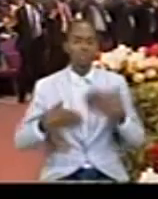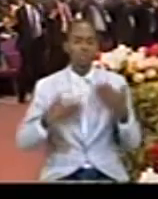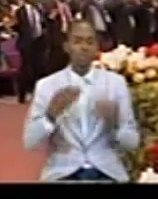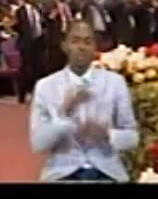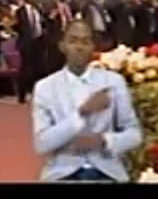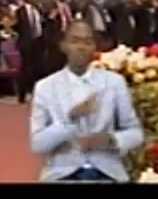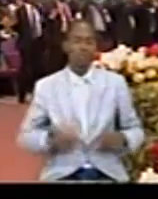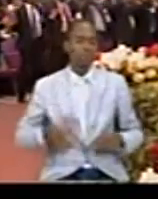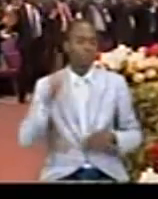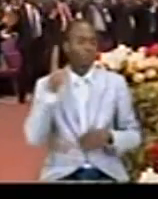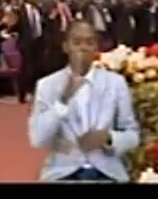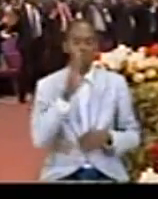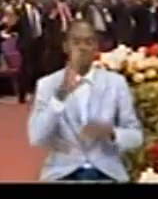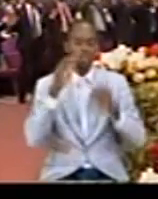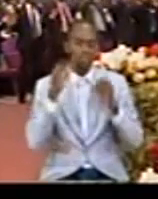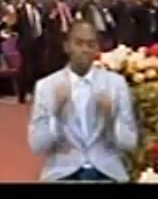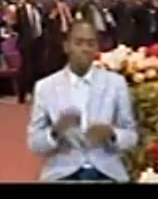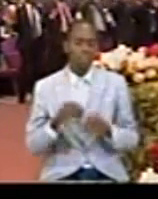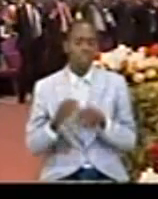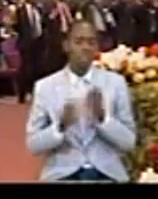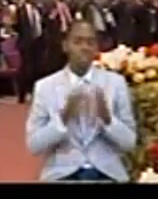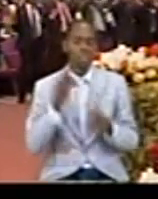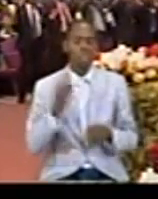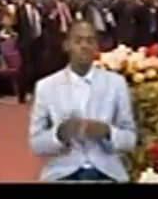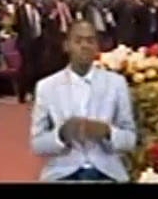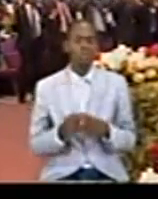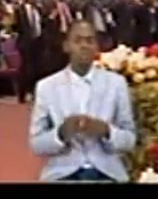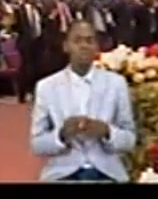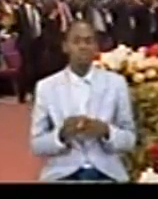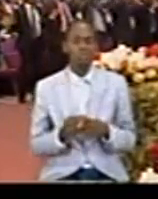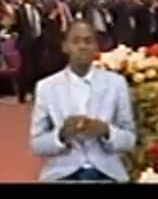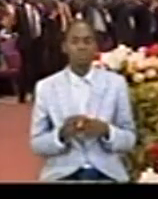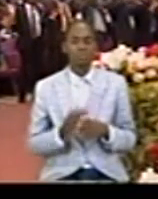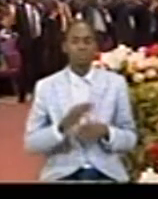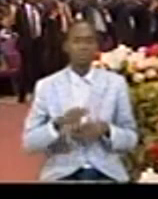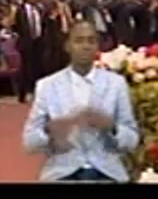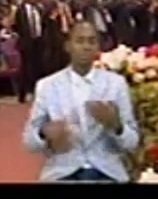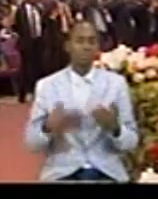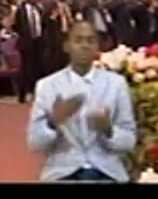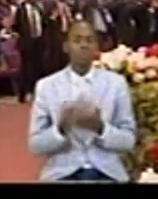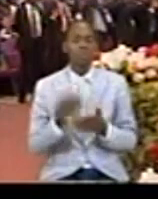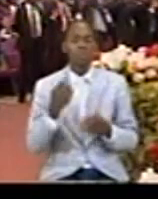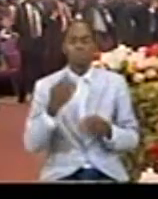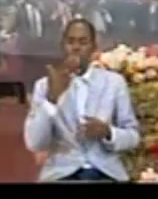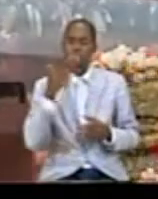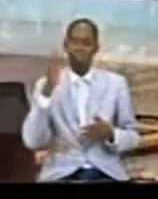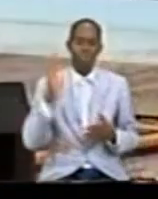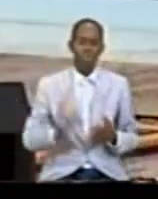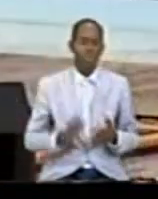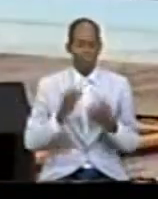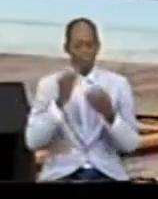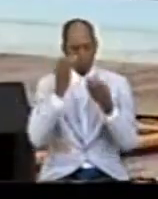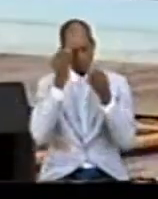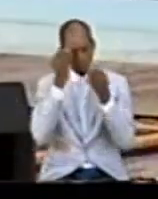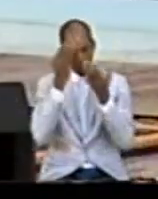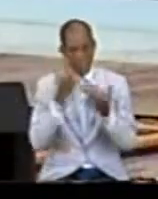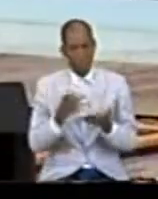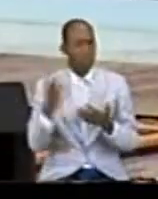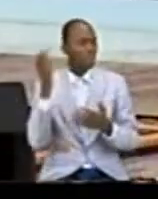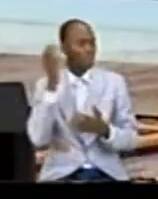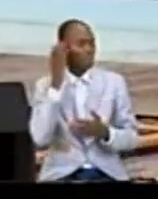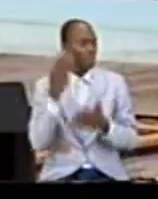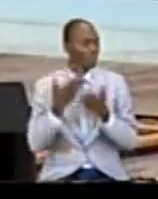be your strength in Jesus' name. All the bad news you heard and made